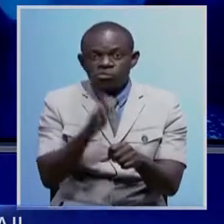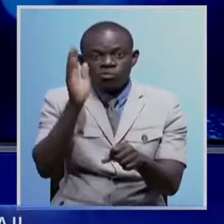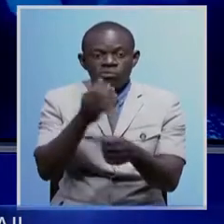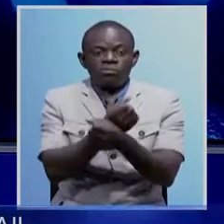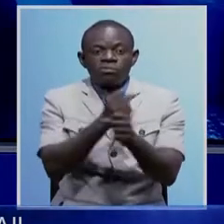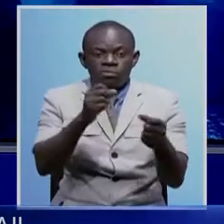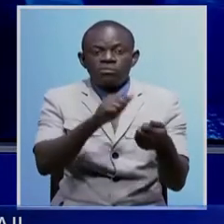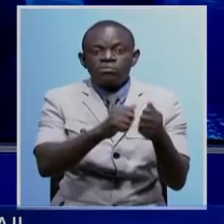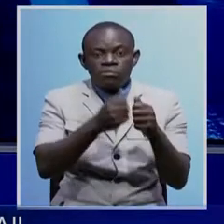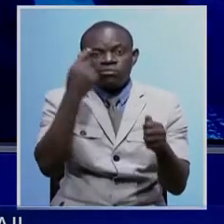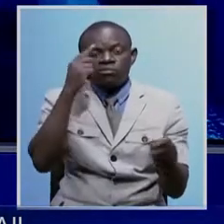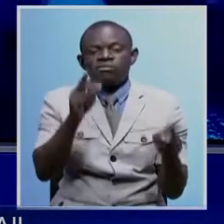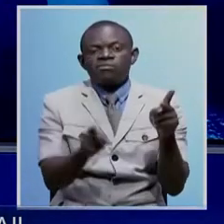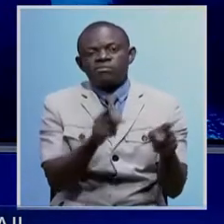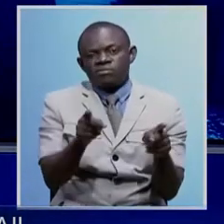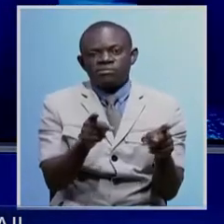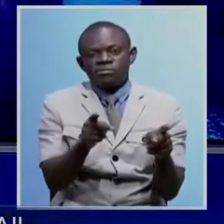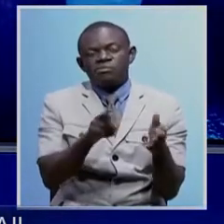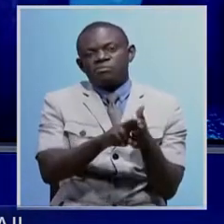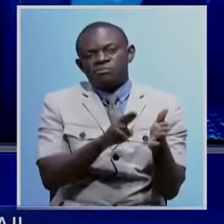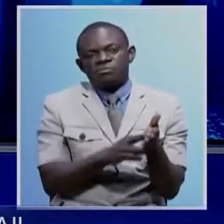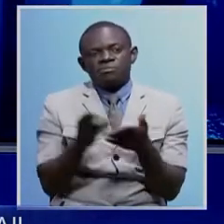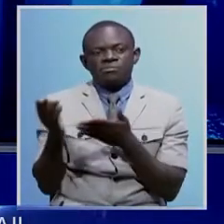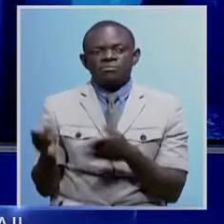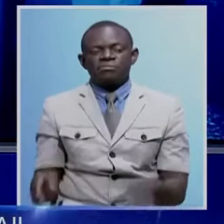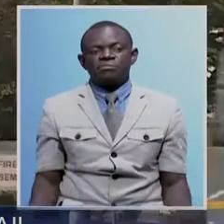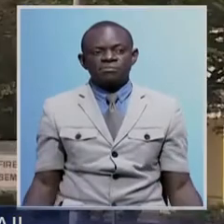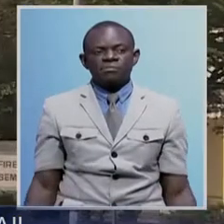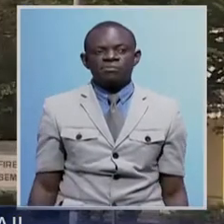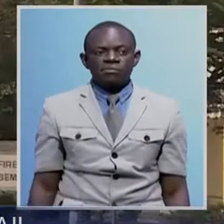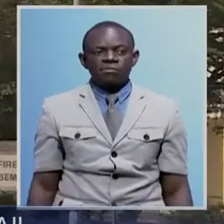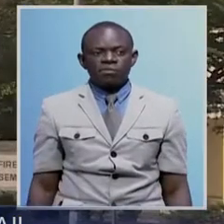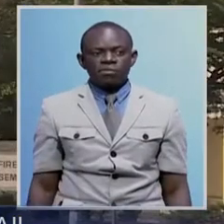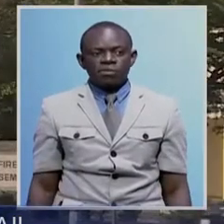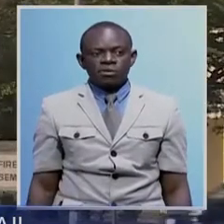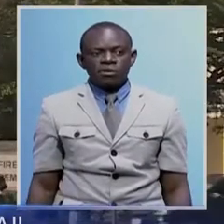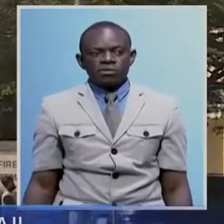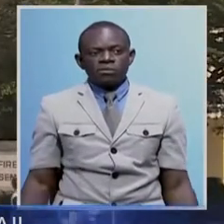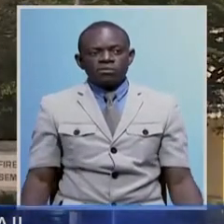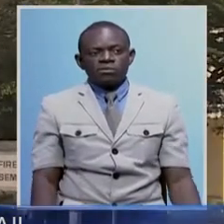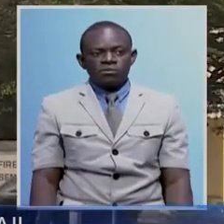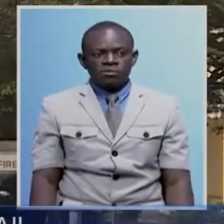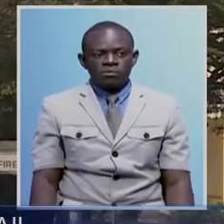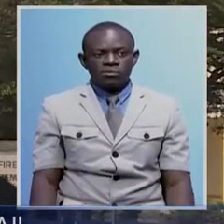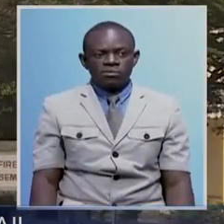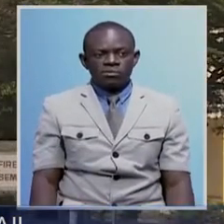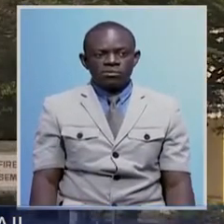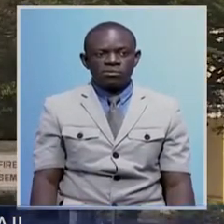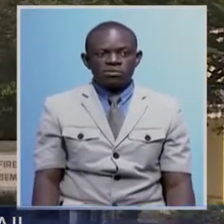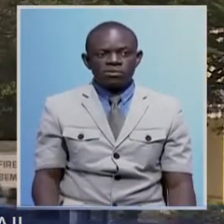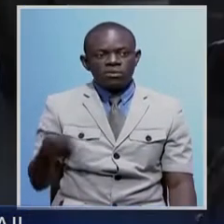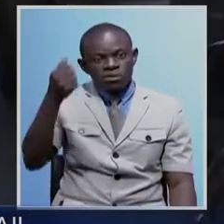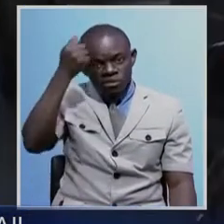parts of the mining town. Poshalala now reports. The streets of Chingola have been painted green and